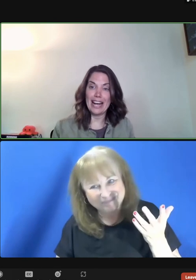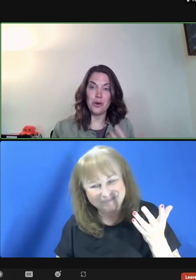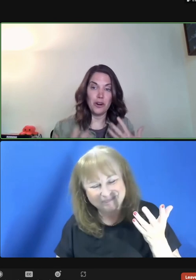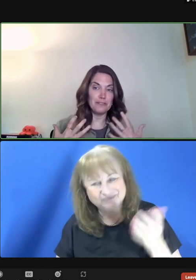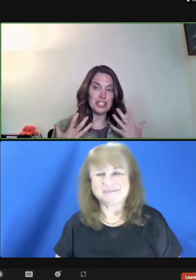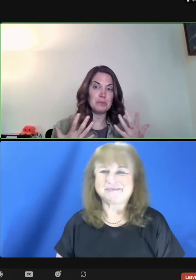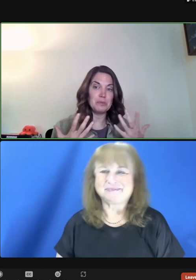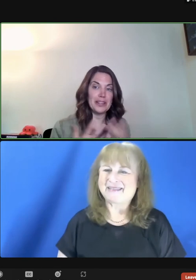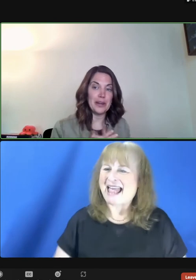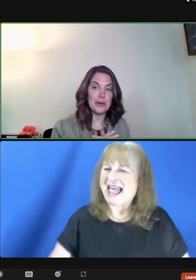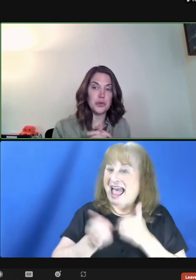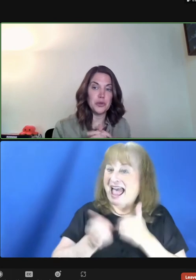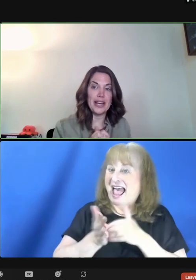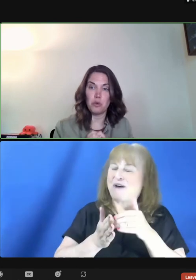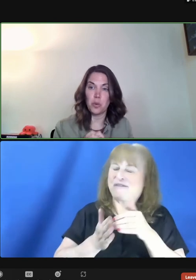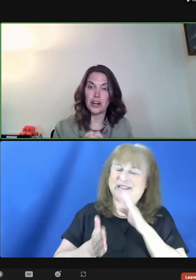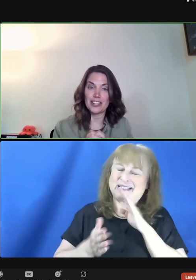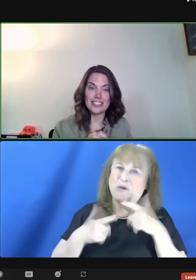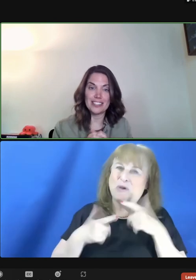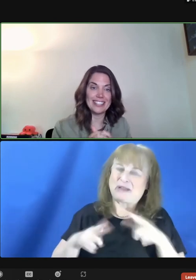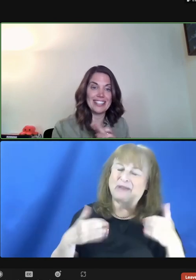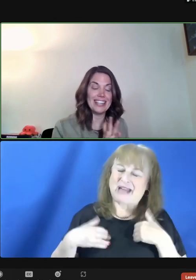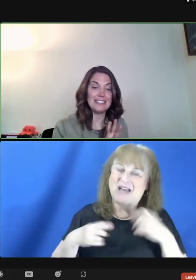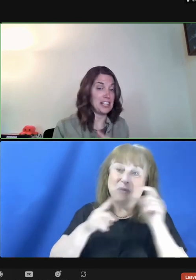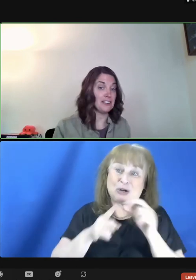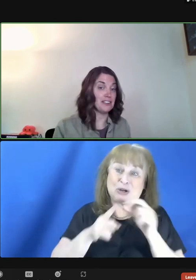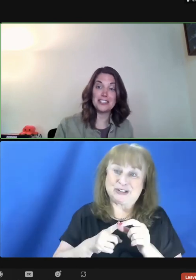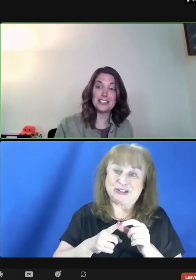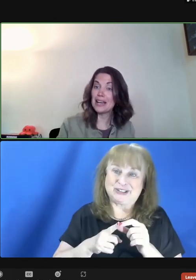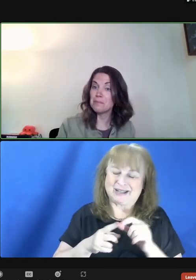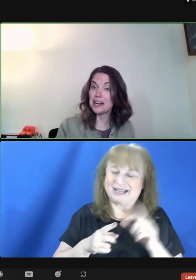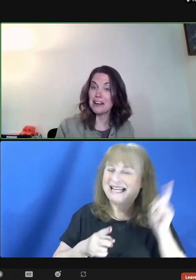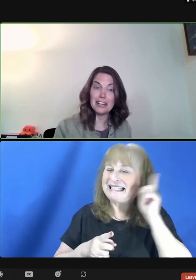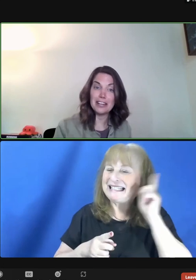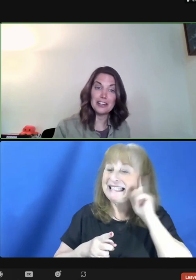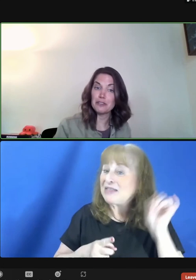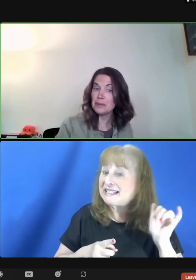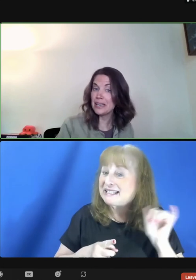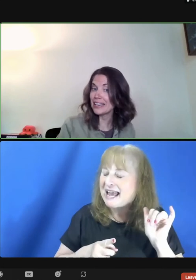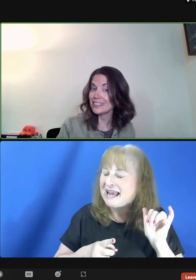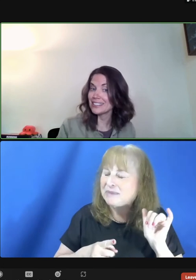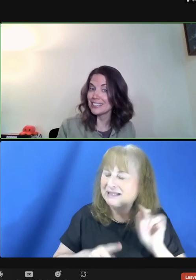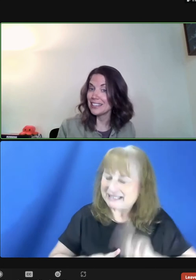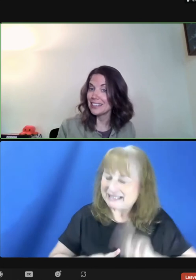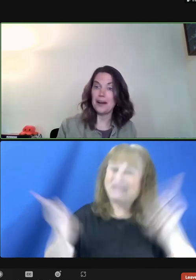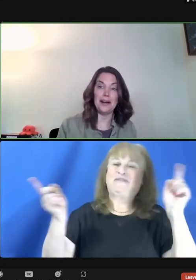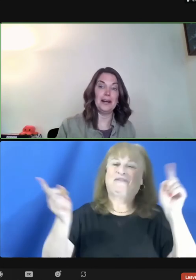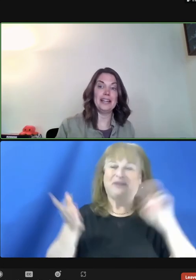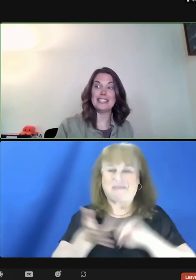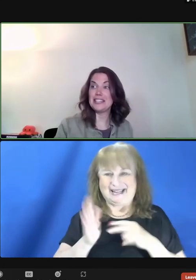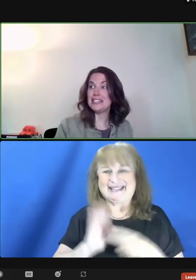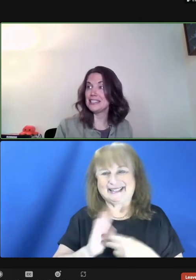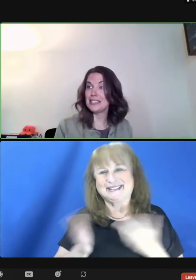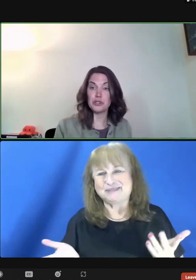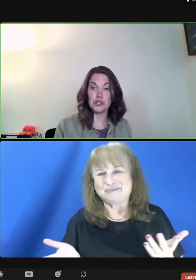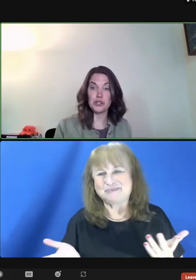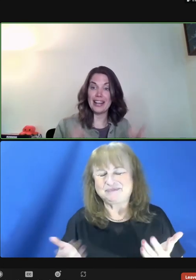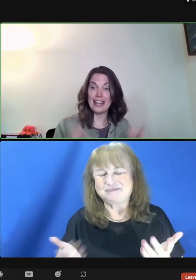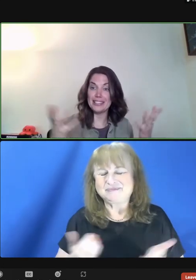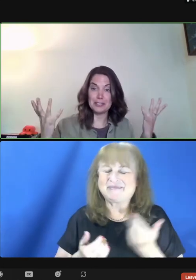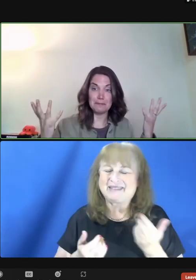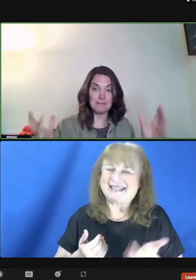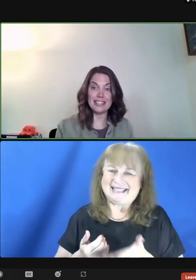so how often in spoken language do we have words that sound the same but have very different meanings? It's easy,